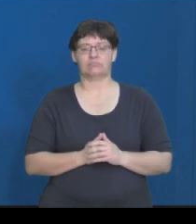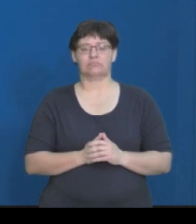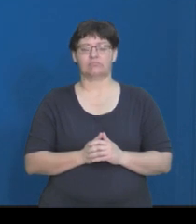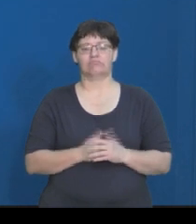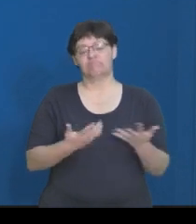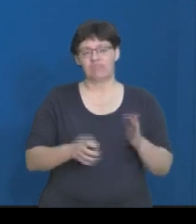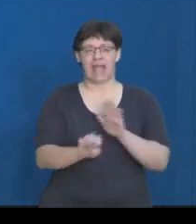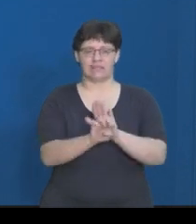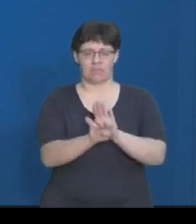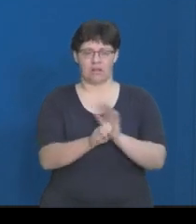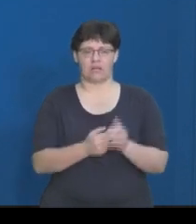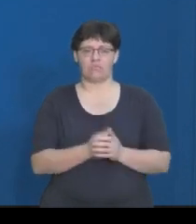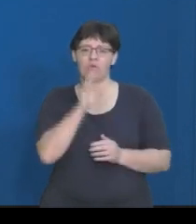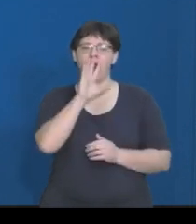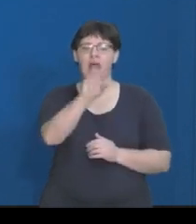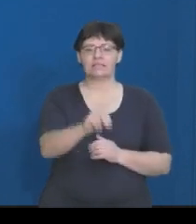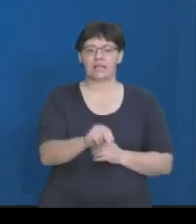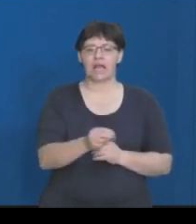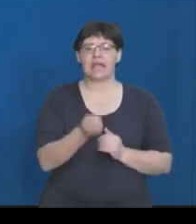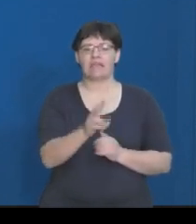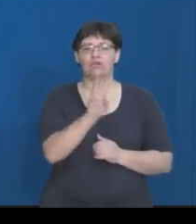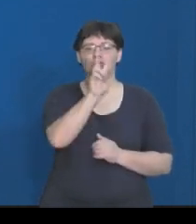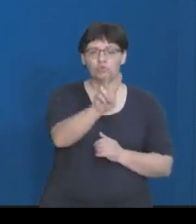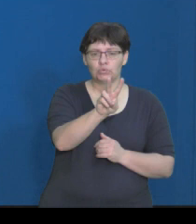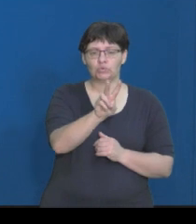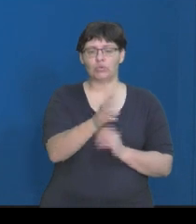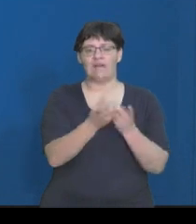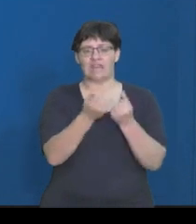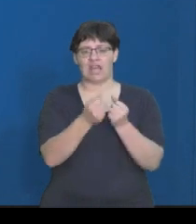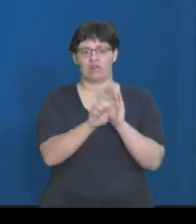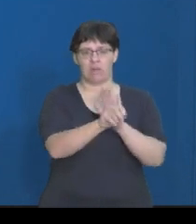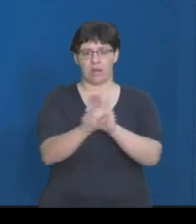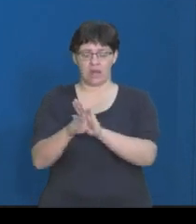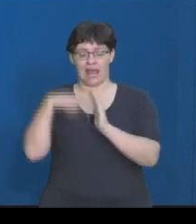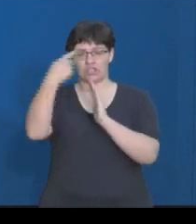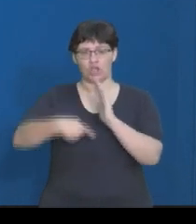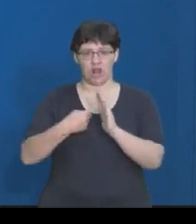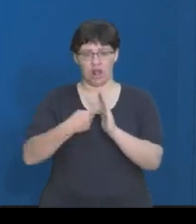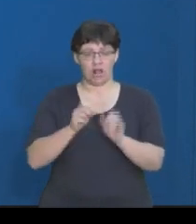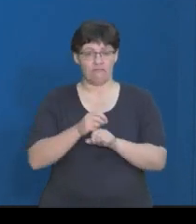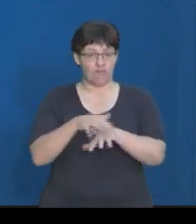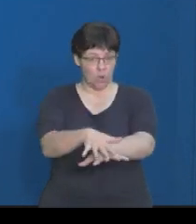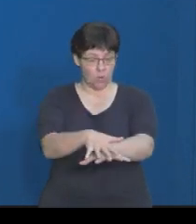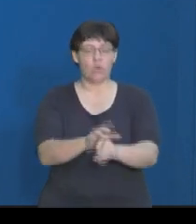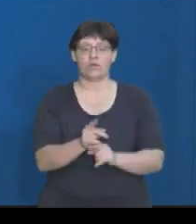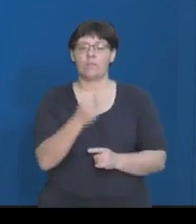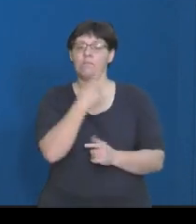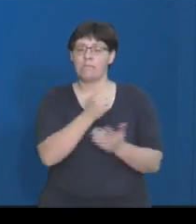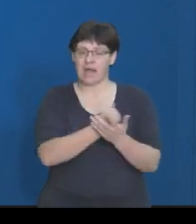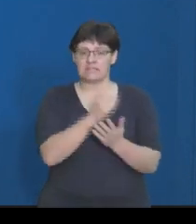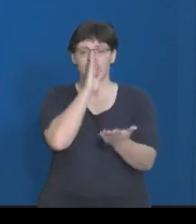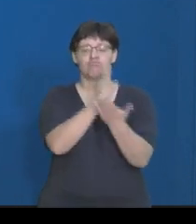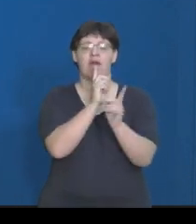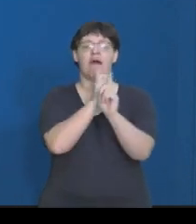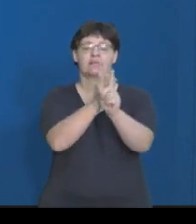For example, if you are asked to name 2 financial markets in the secular flow, right, what you need to do is to get straight to